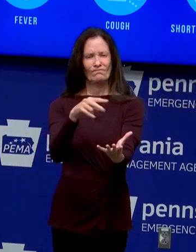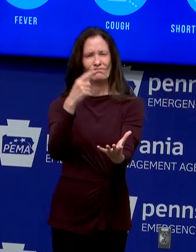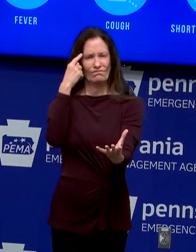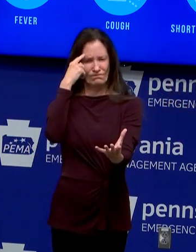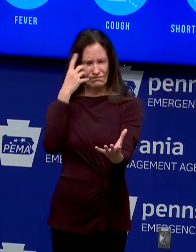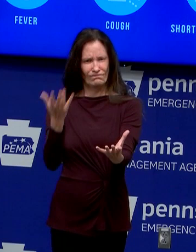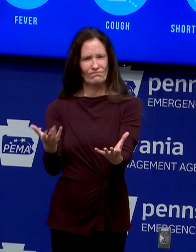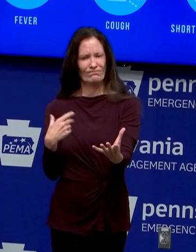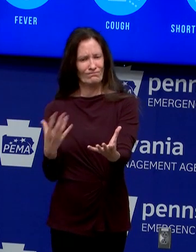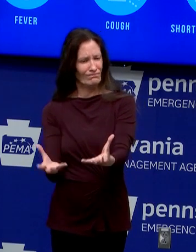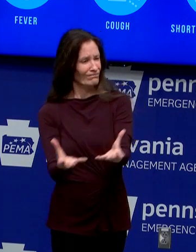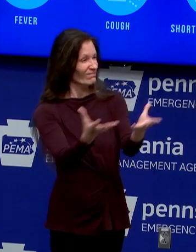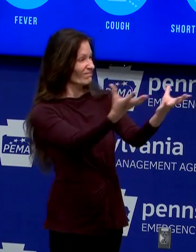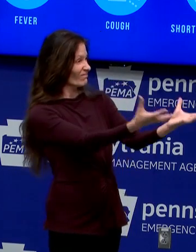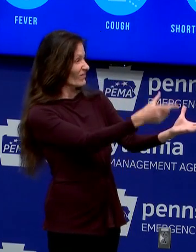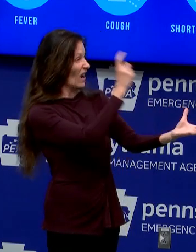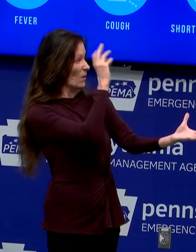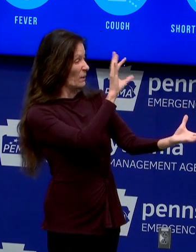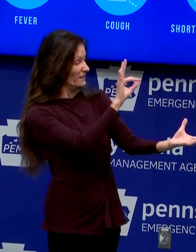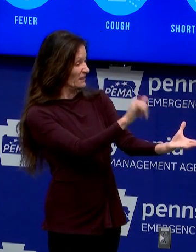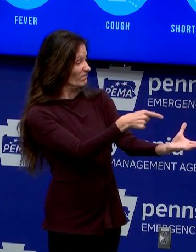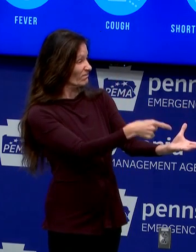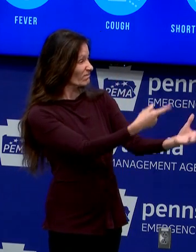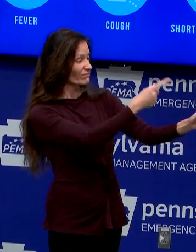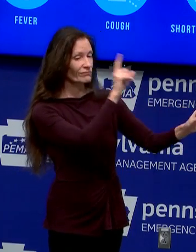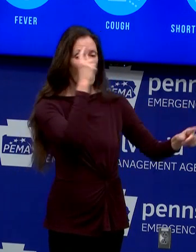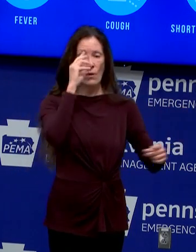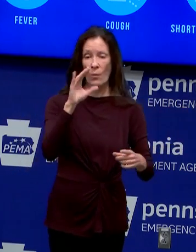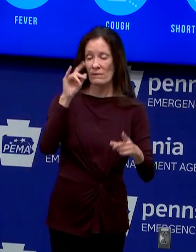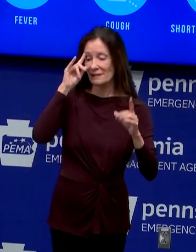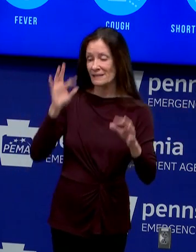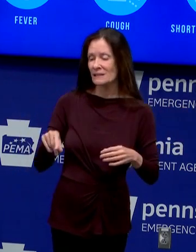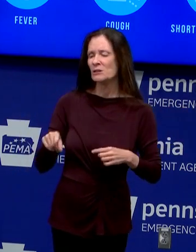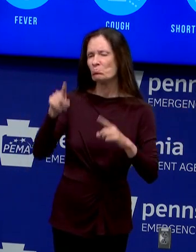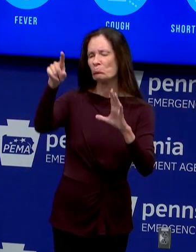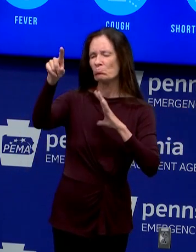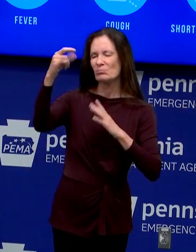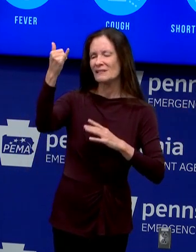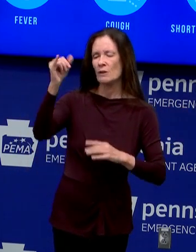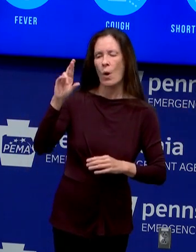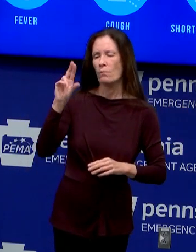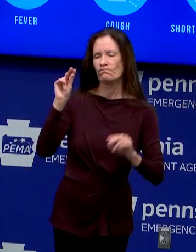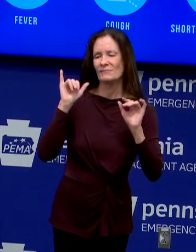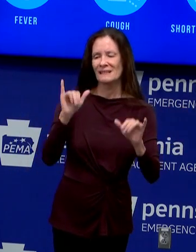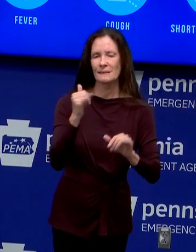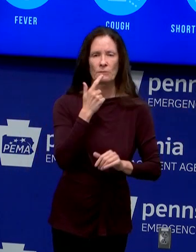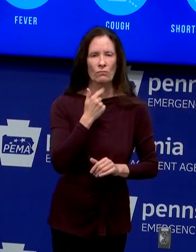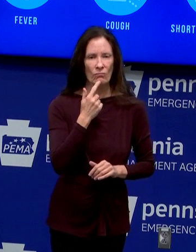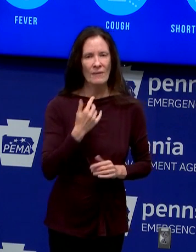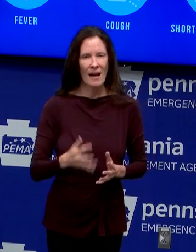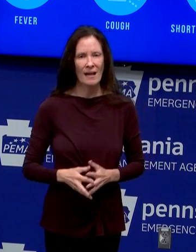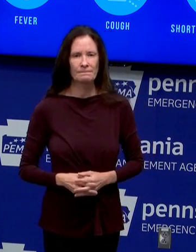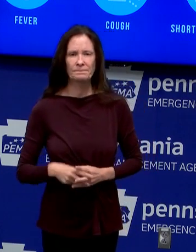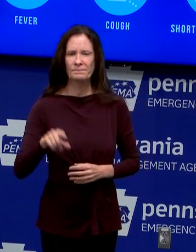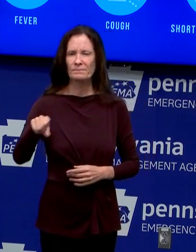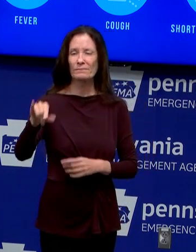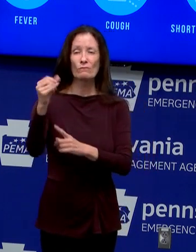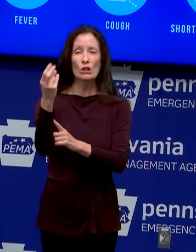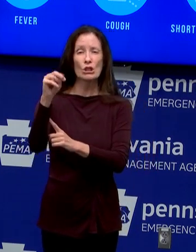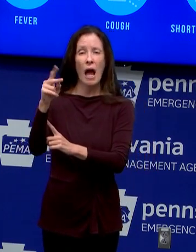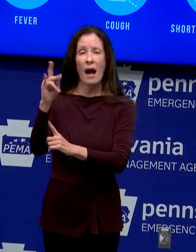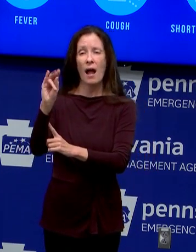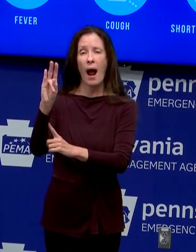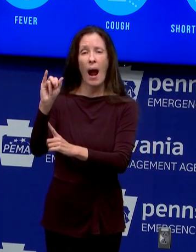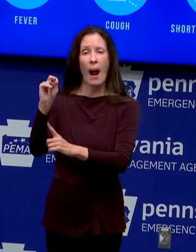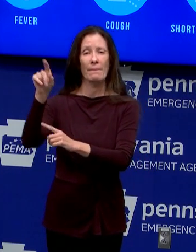makes his decisions. From Fox 43, Johns Hopkins University started enrollment today for an online training course to become